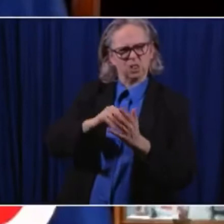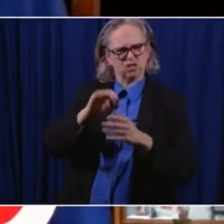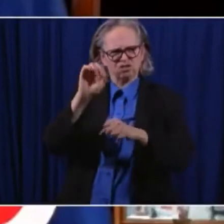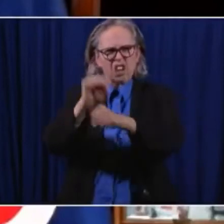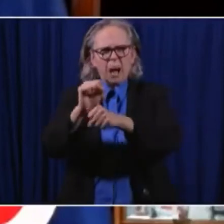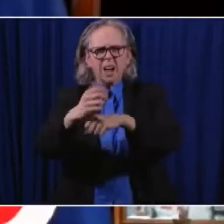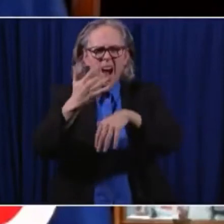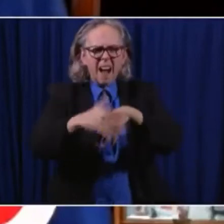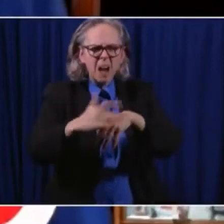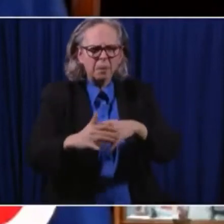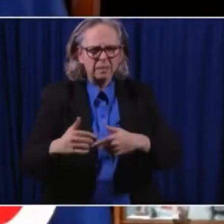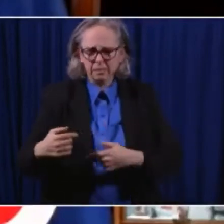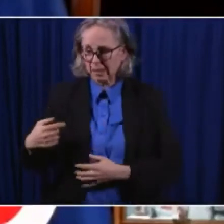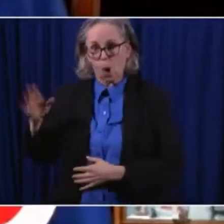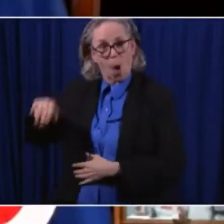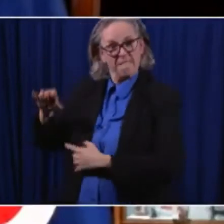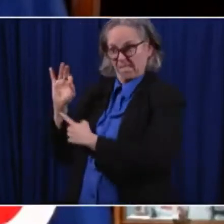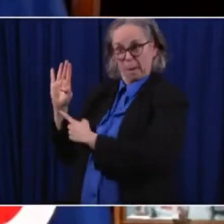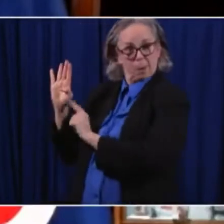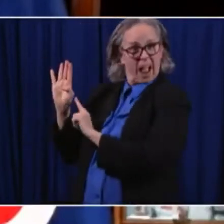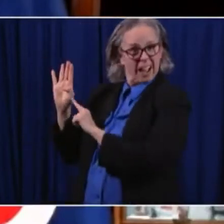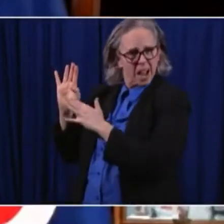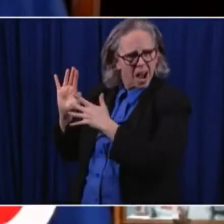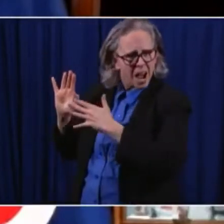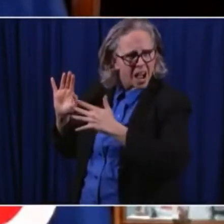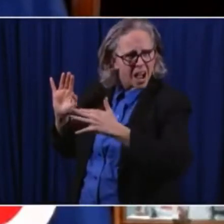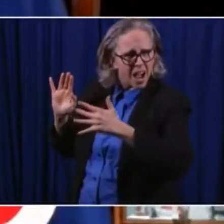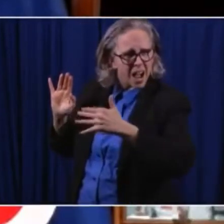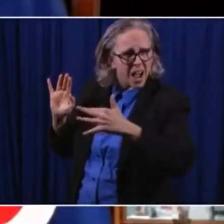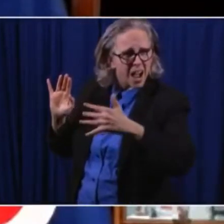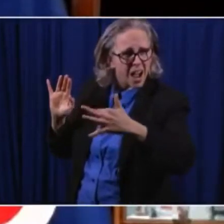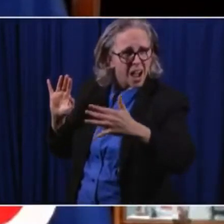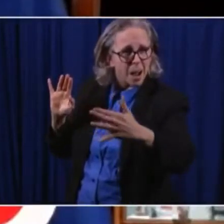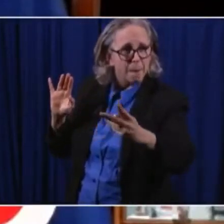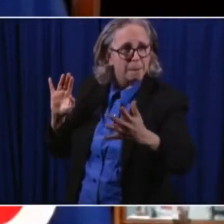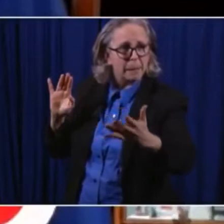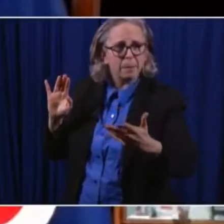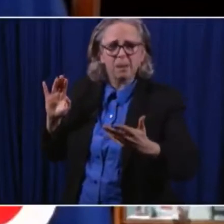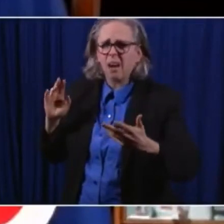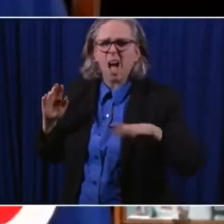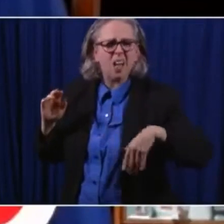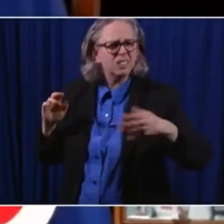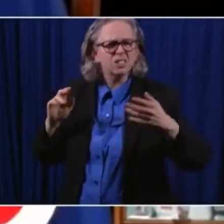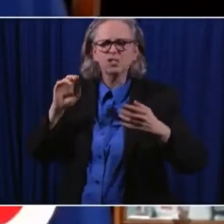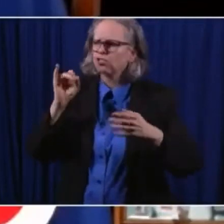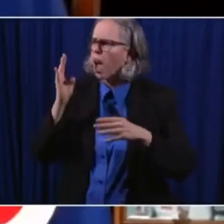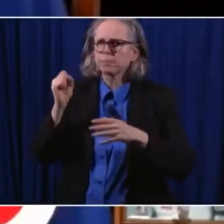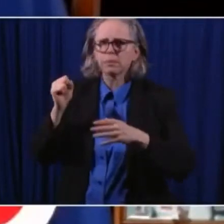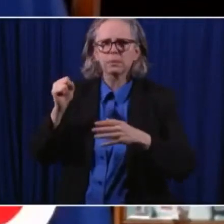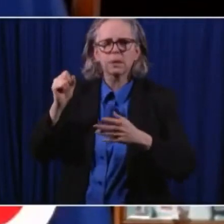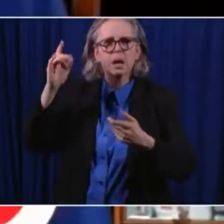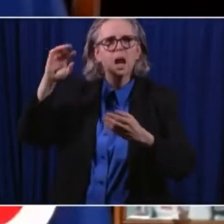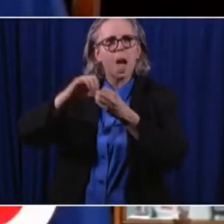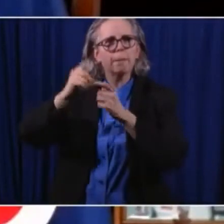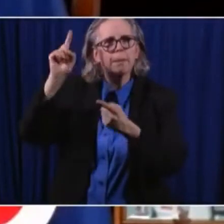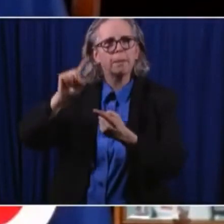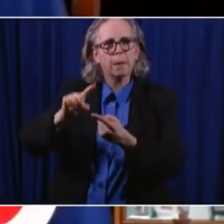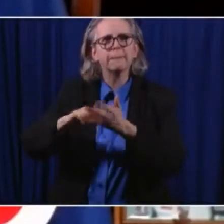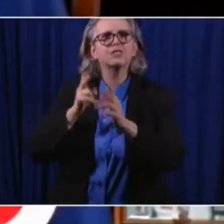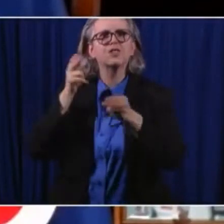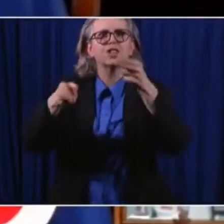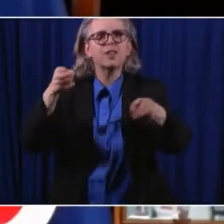February, which is more good news. But I think we all know that doesn't tell the whole story of what's going on for people out there right now.